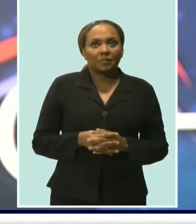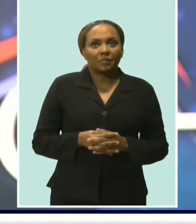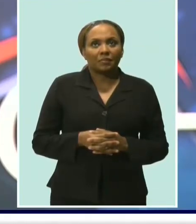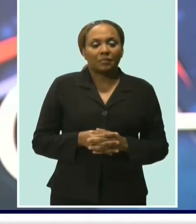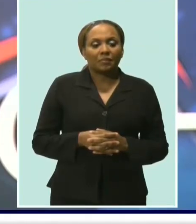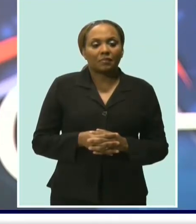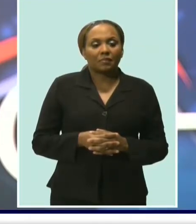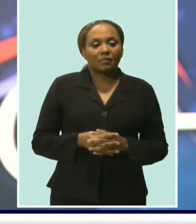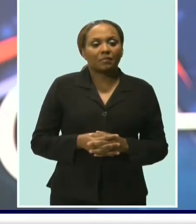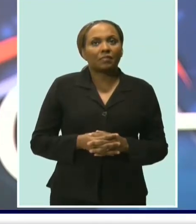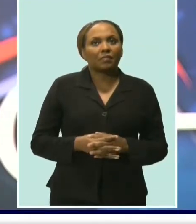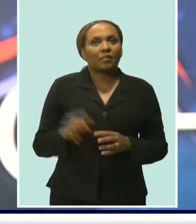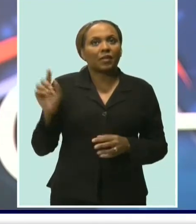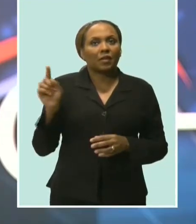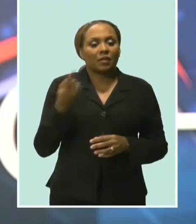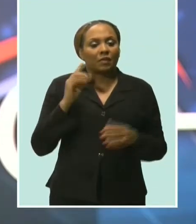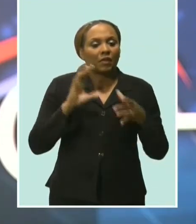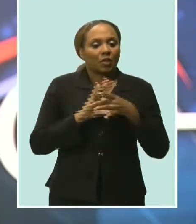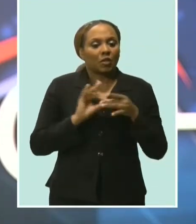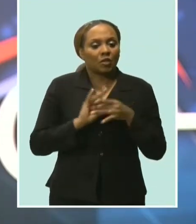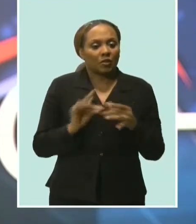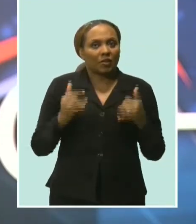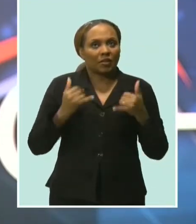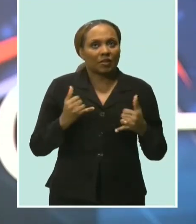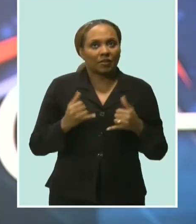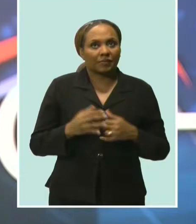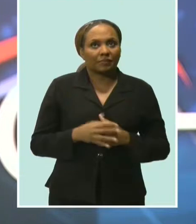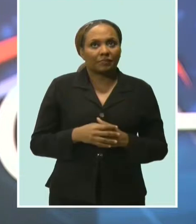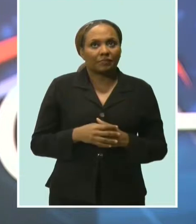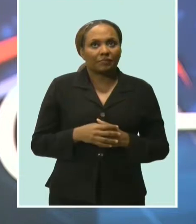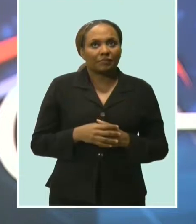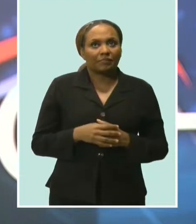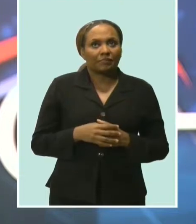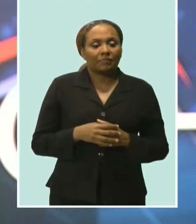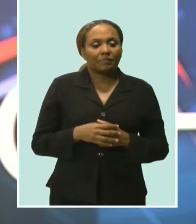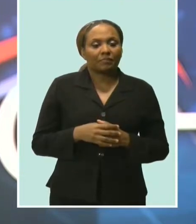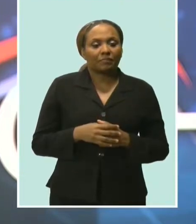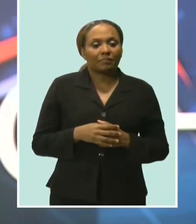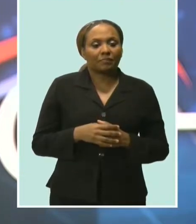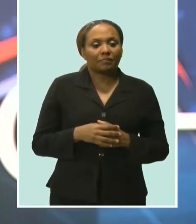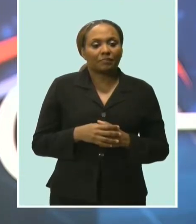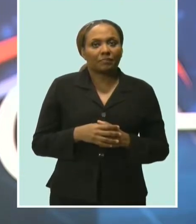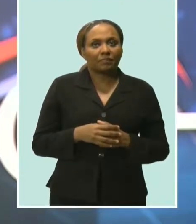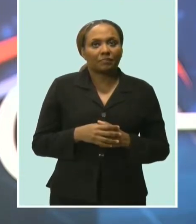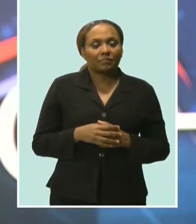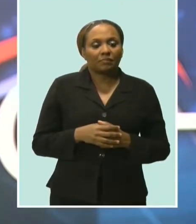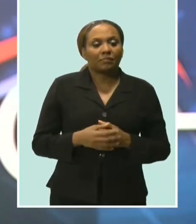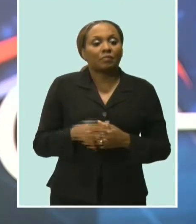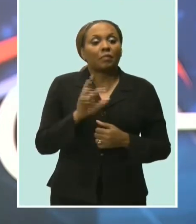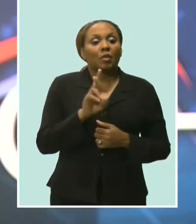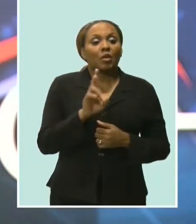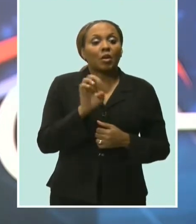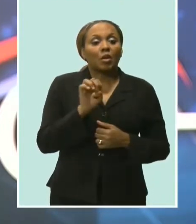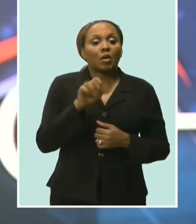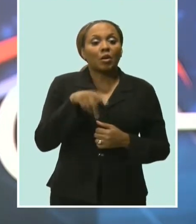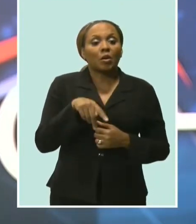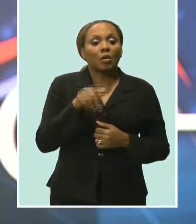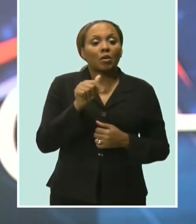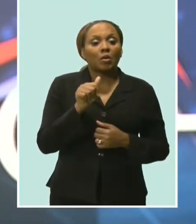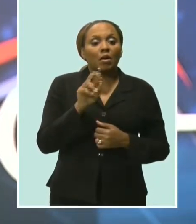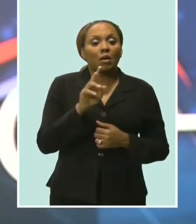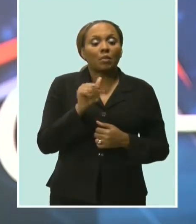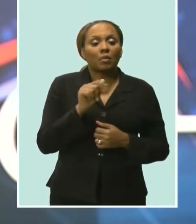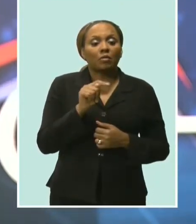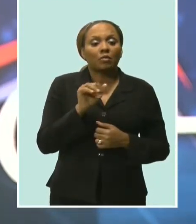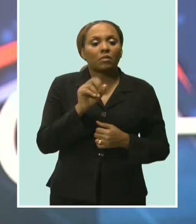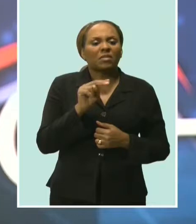I'm Shane Jones, leading the news at 7. While the topic of reparations may be a difficult one to tackle,